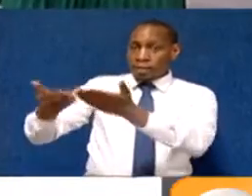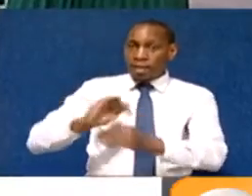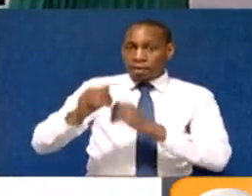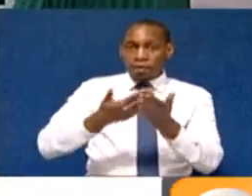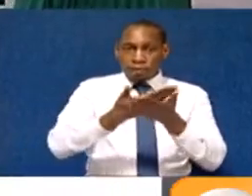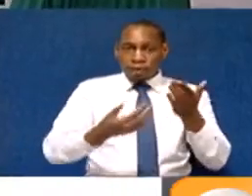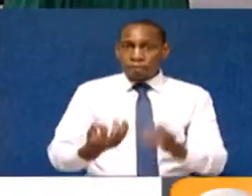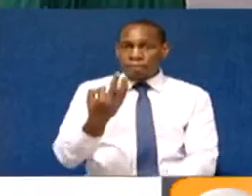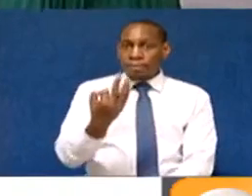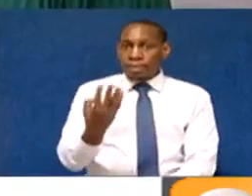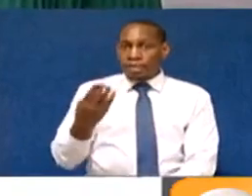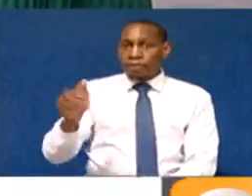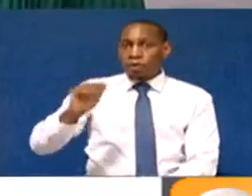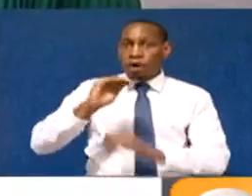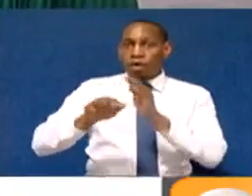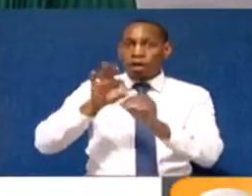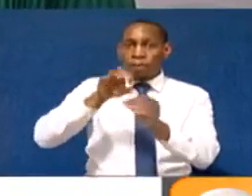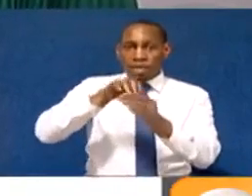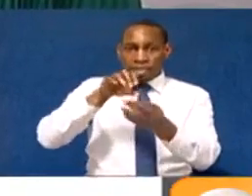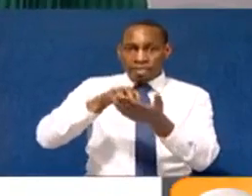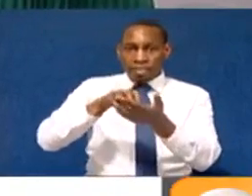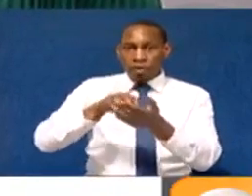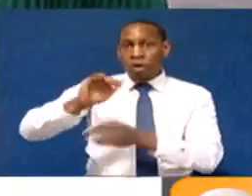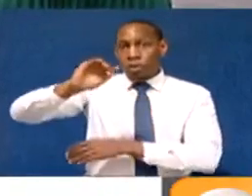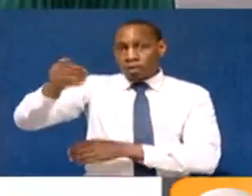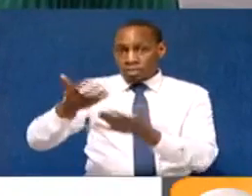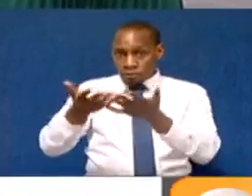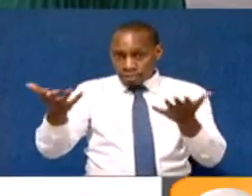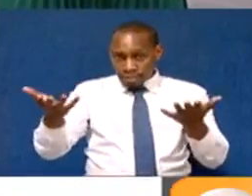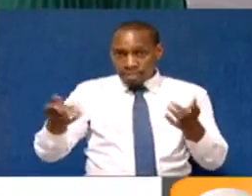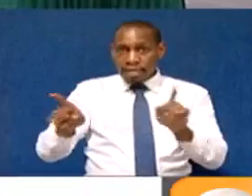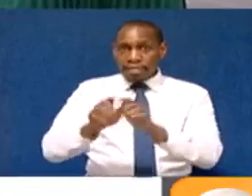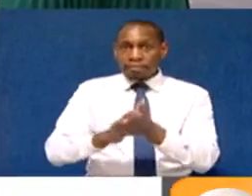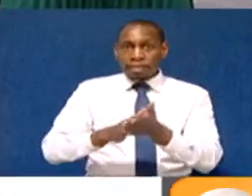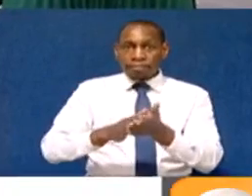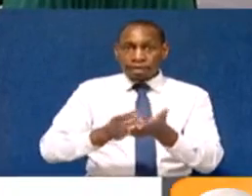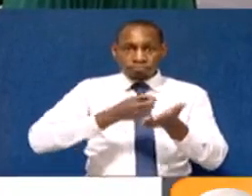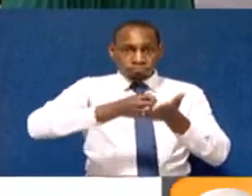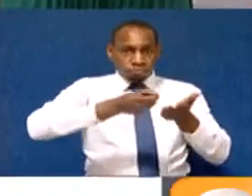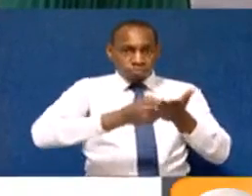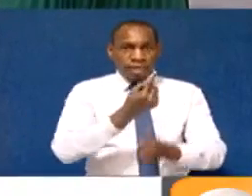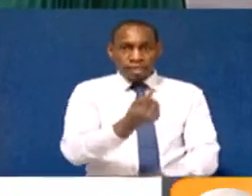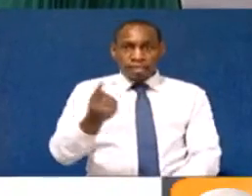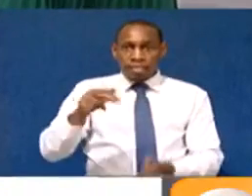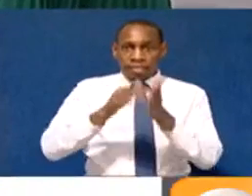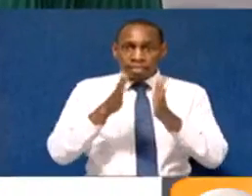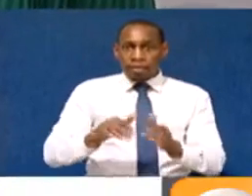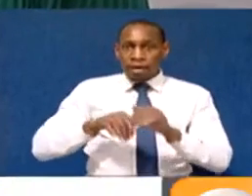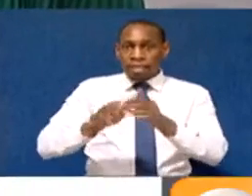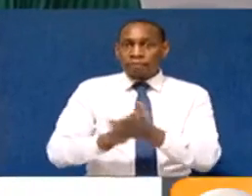the Form 34As from all the polling stations within the constituency and then fills the details of each candidate as